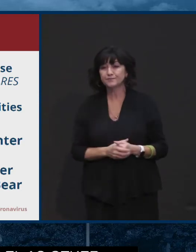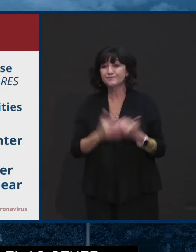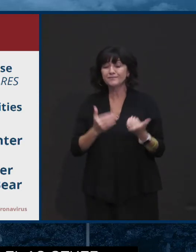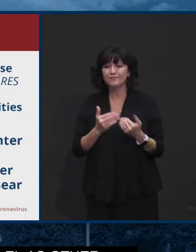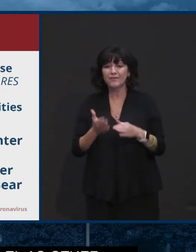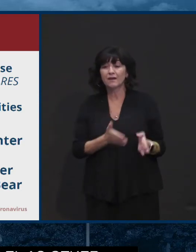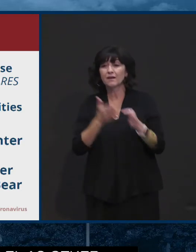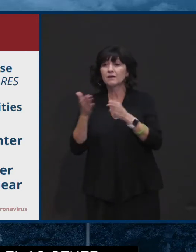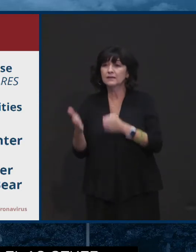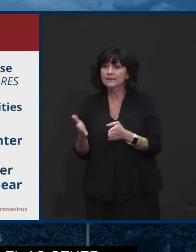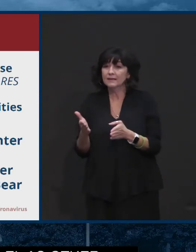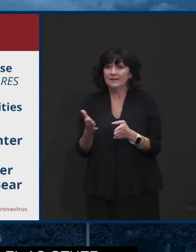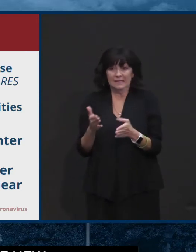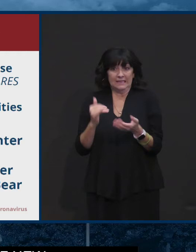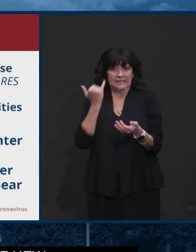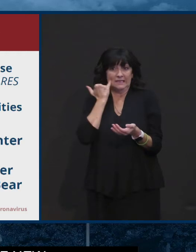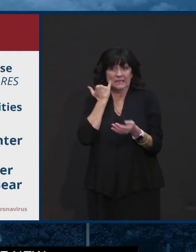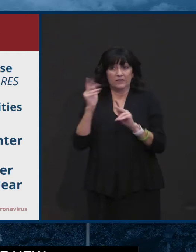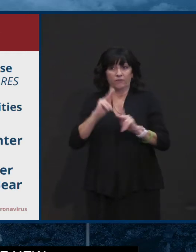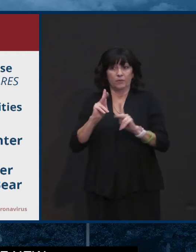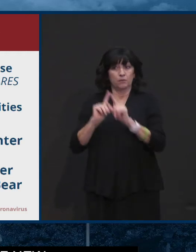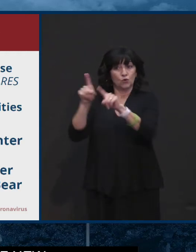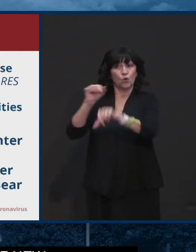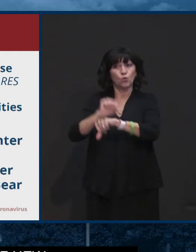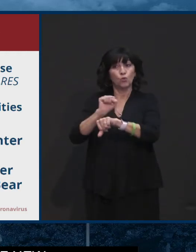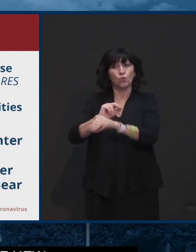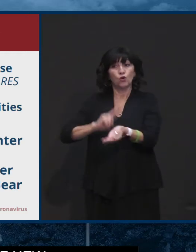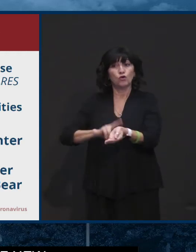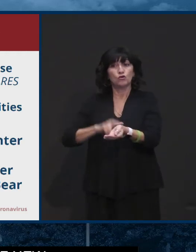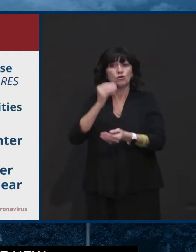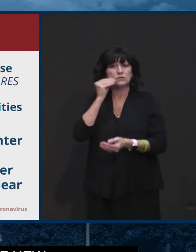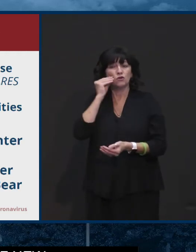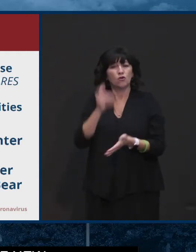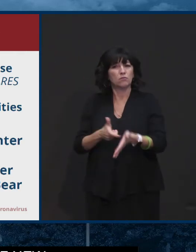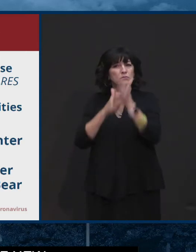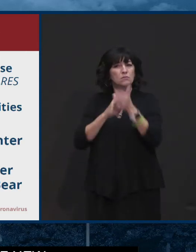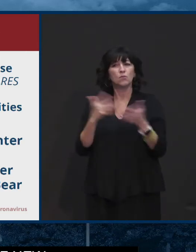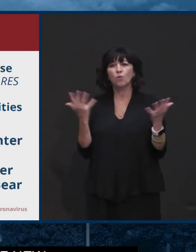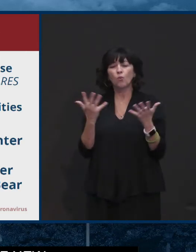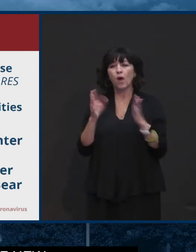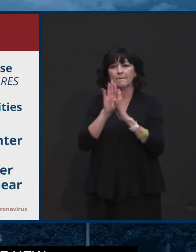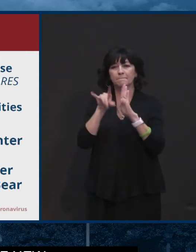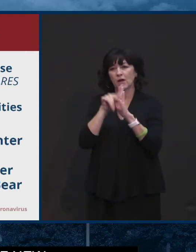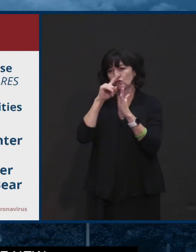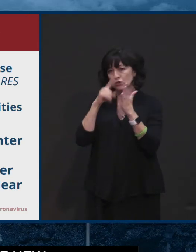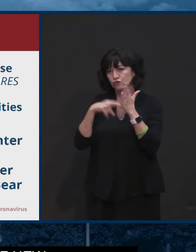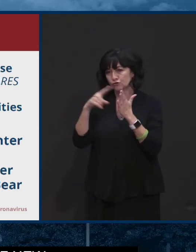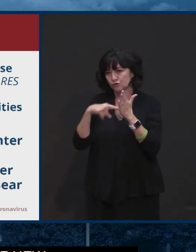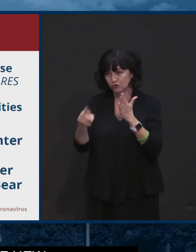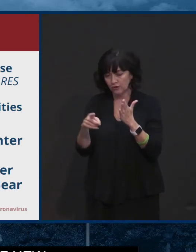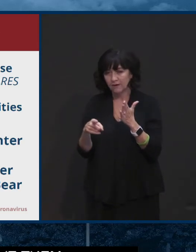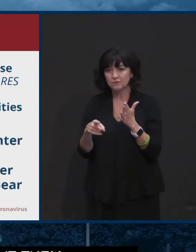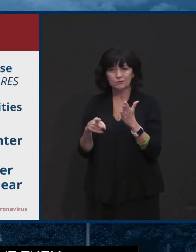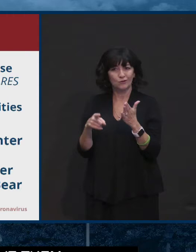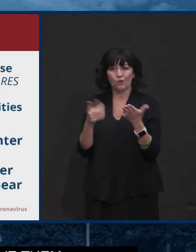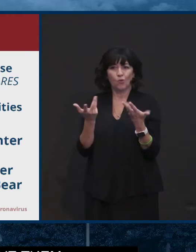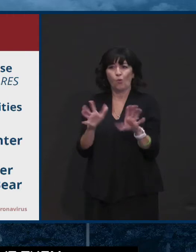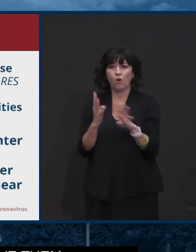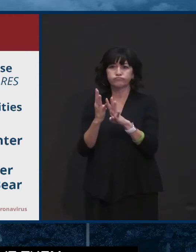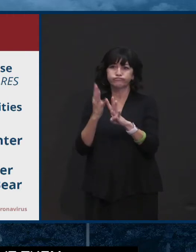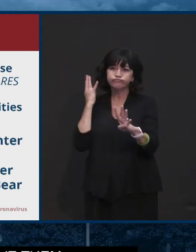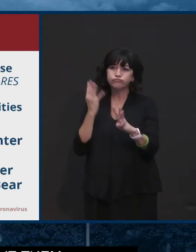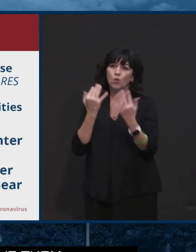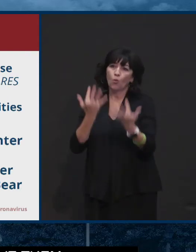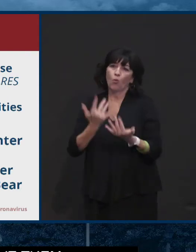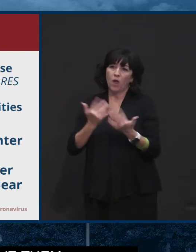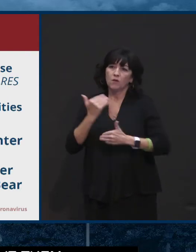to quickly move them through the necessary background checks to ensure that they can begin their employment. So happy to partner with